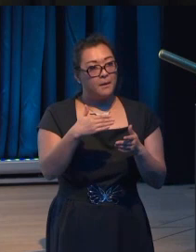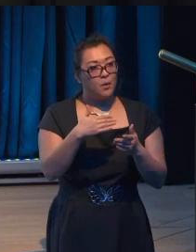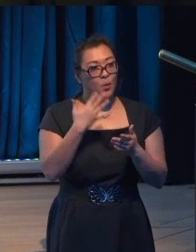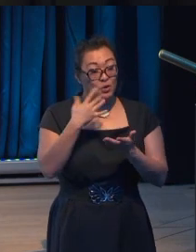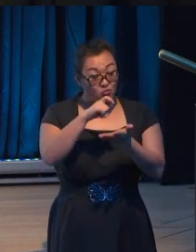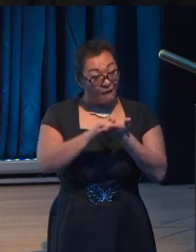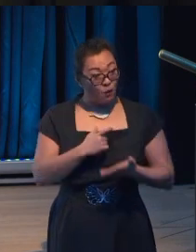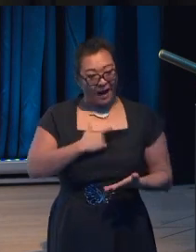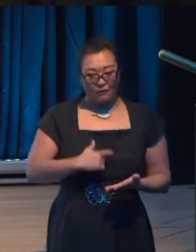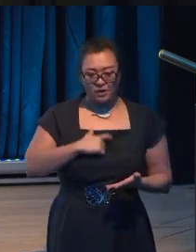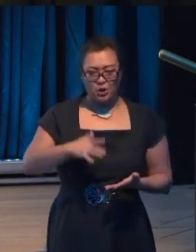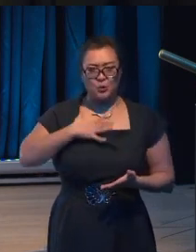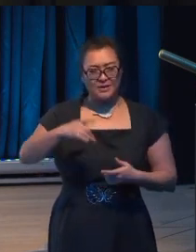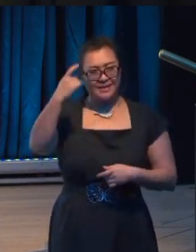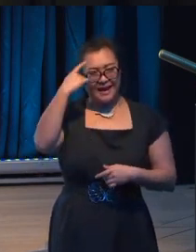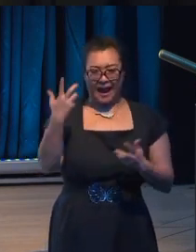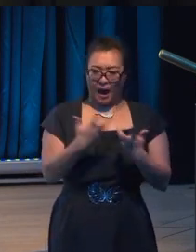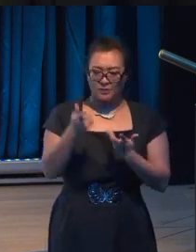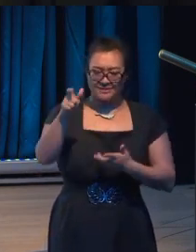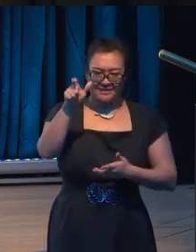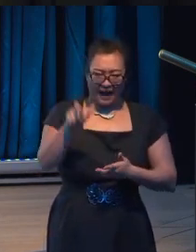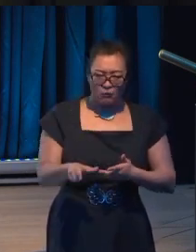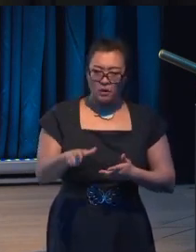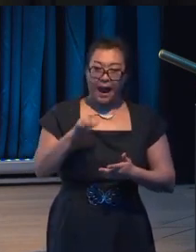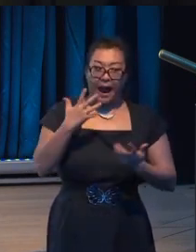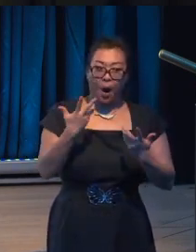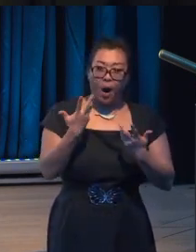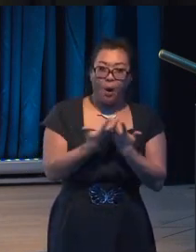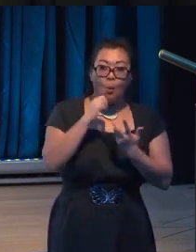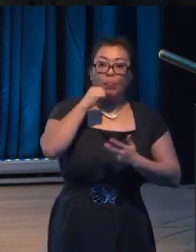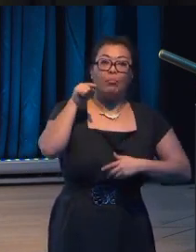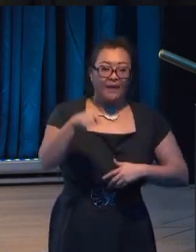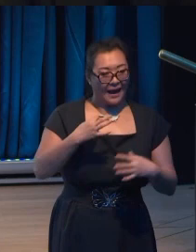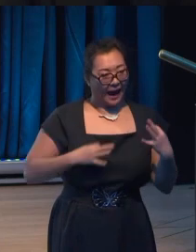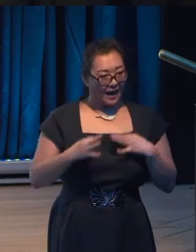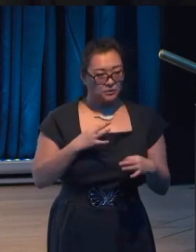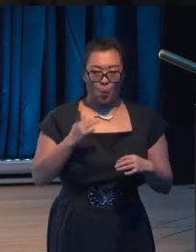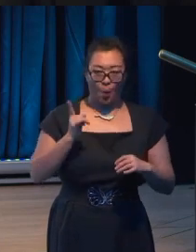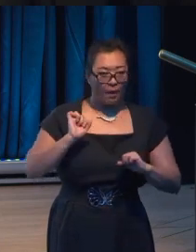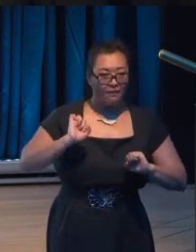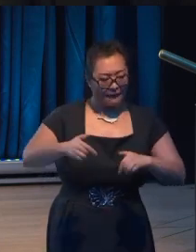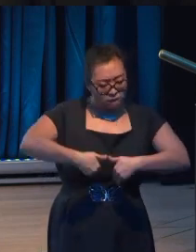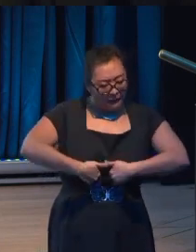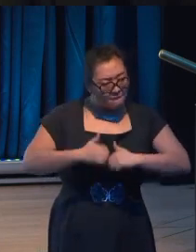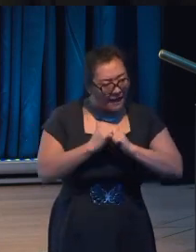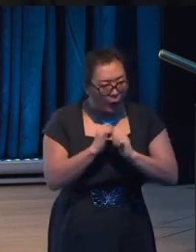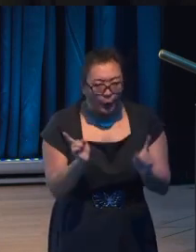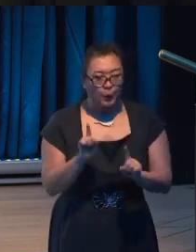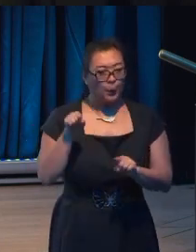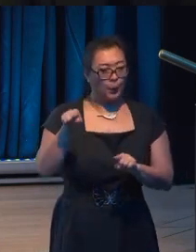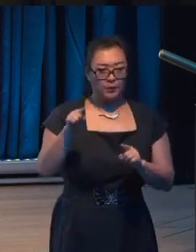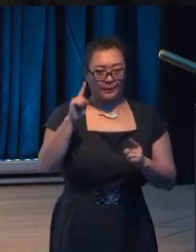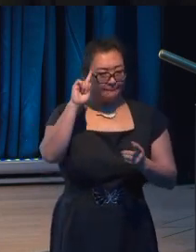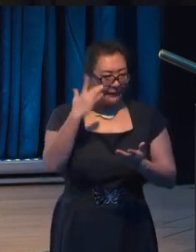of having a flexible understanding of your characters and their motivations and values. Making sure you're involved with the other designers